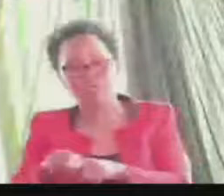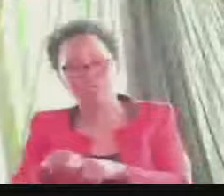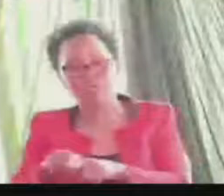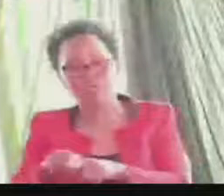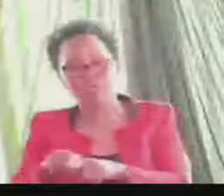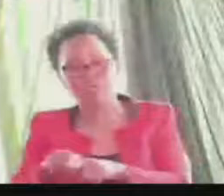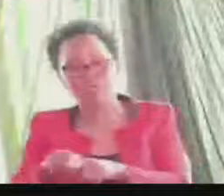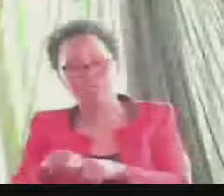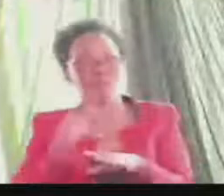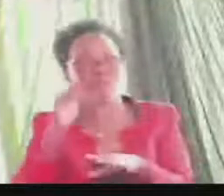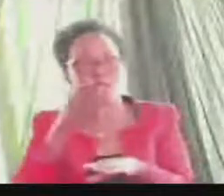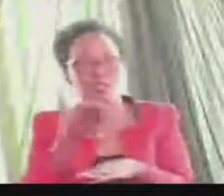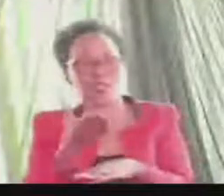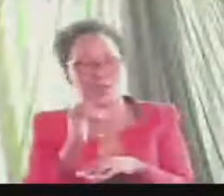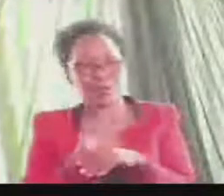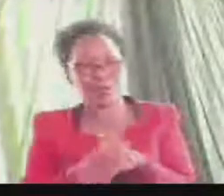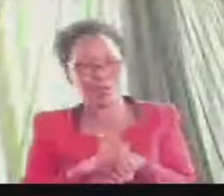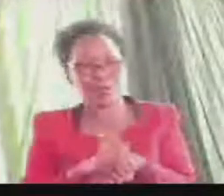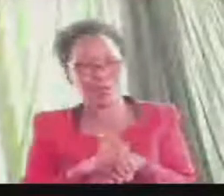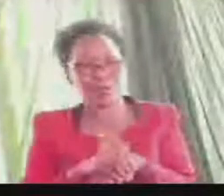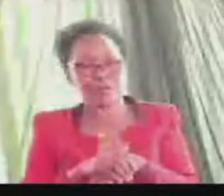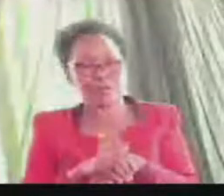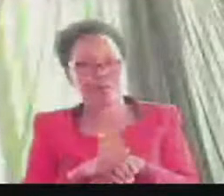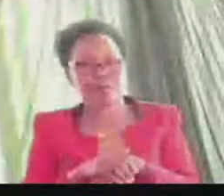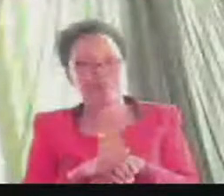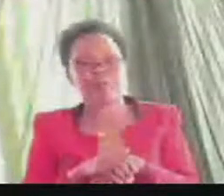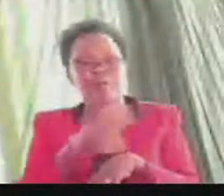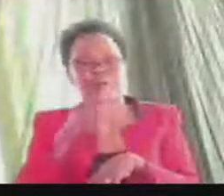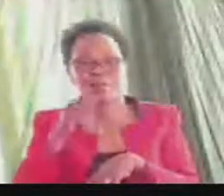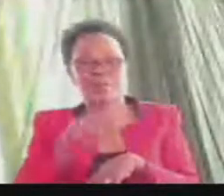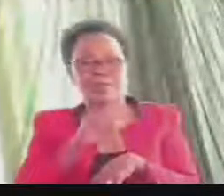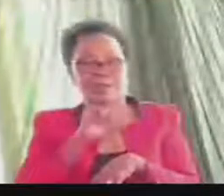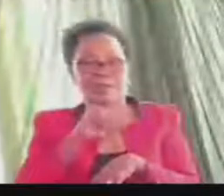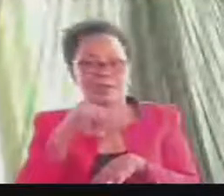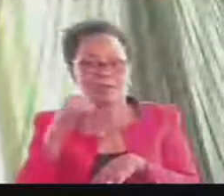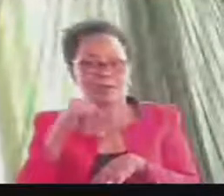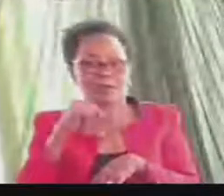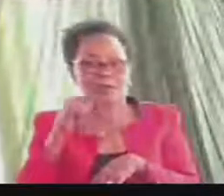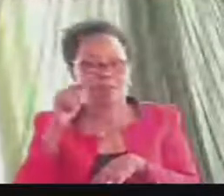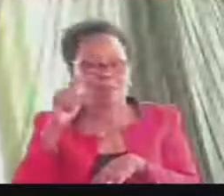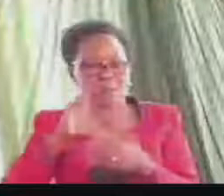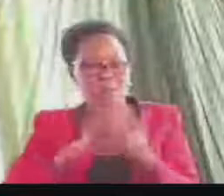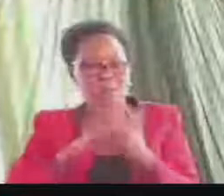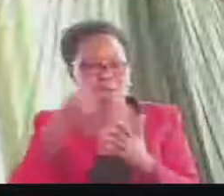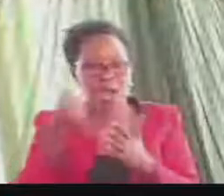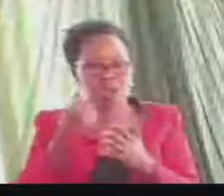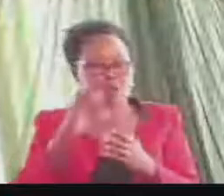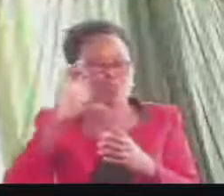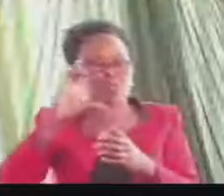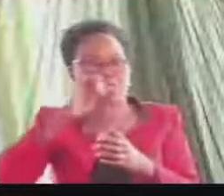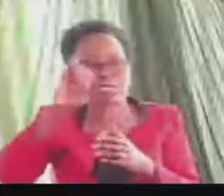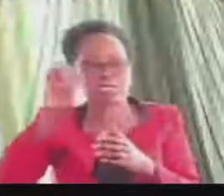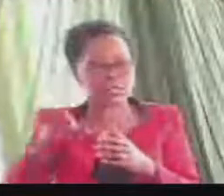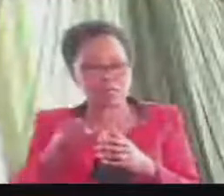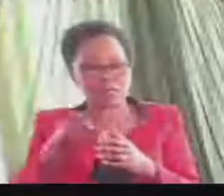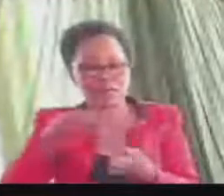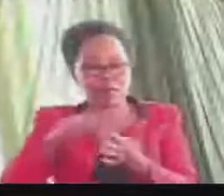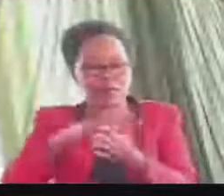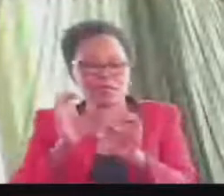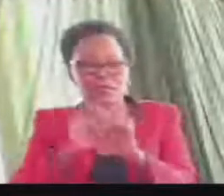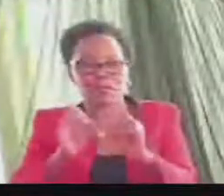It's not a Chief Justice only problem, because those involved have to be arrested